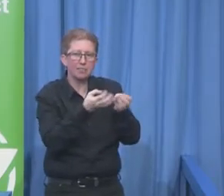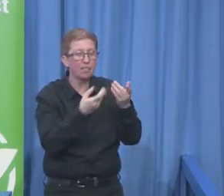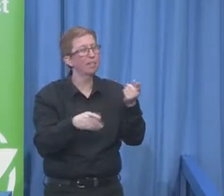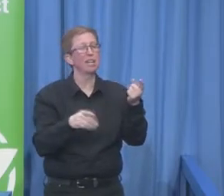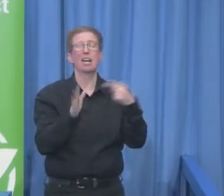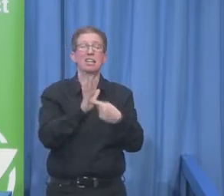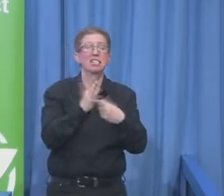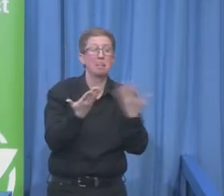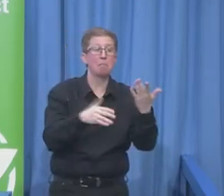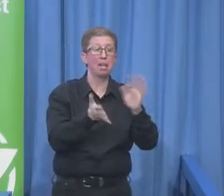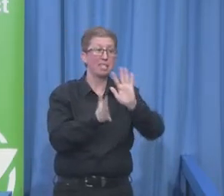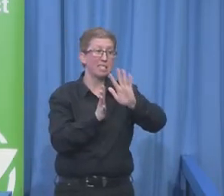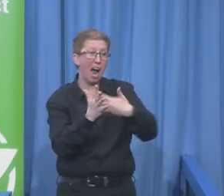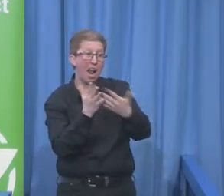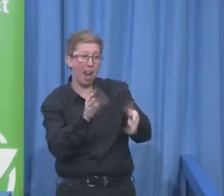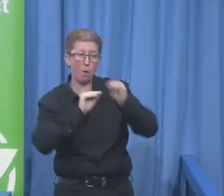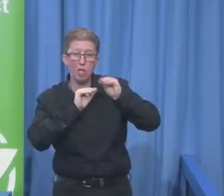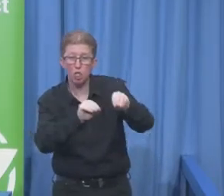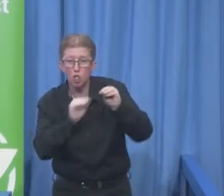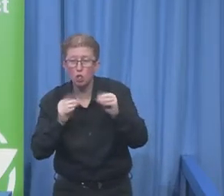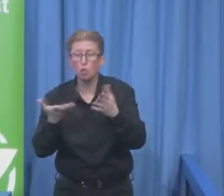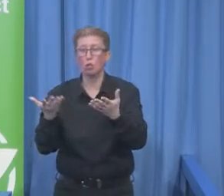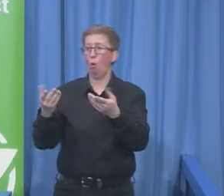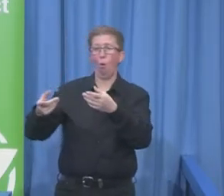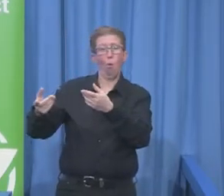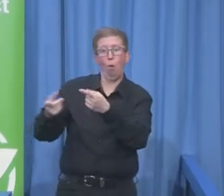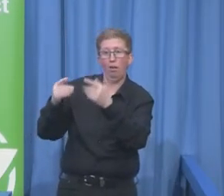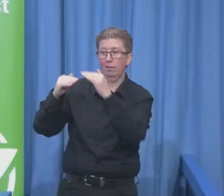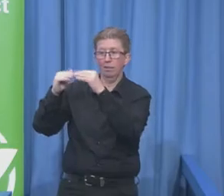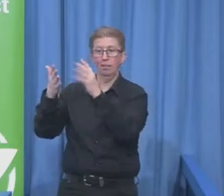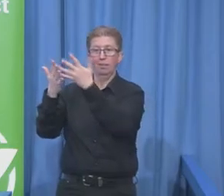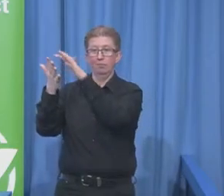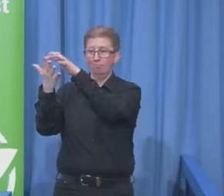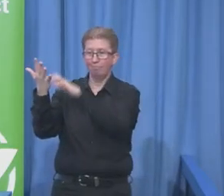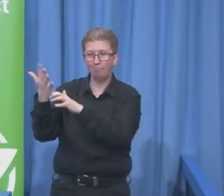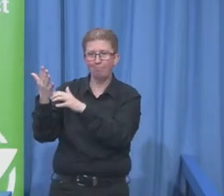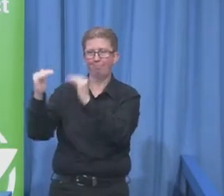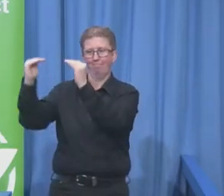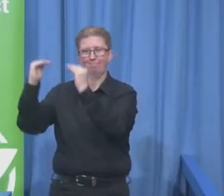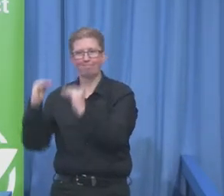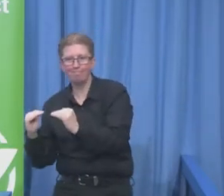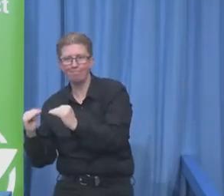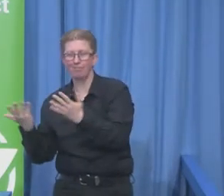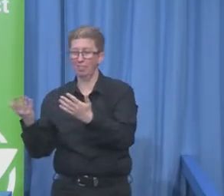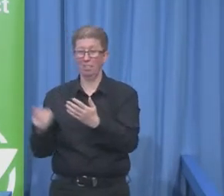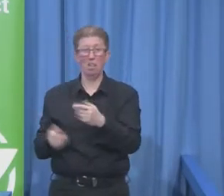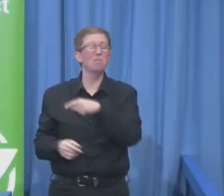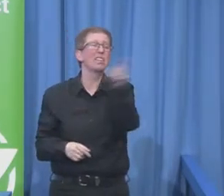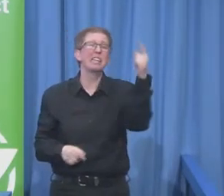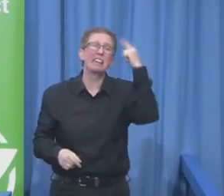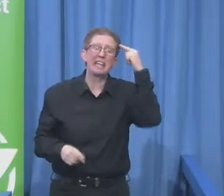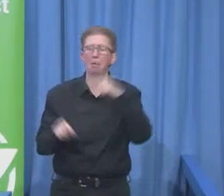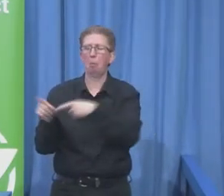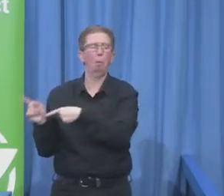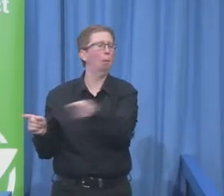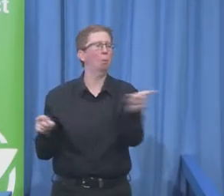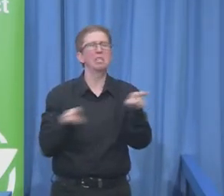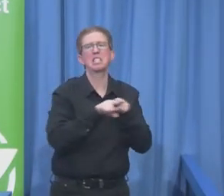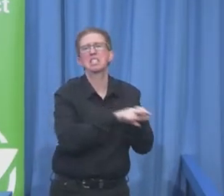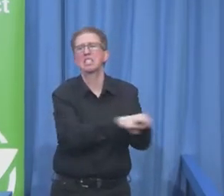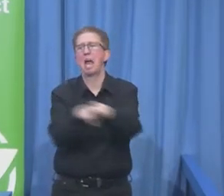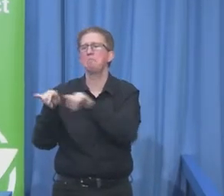are similar. So we look at, you know, coming up with reasonable accommodations that can be deployed for different persons at